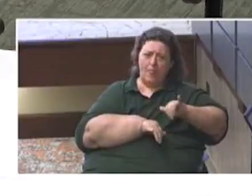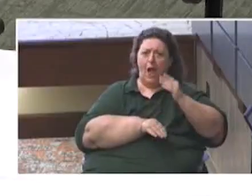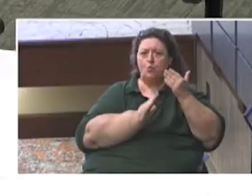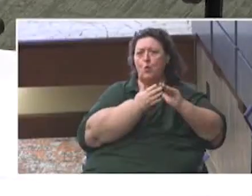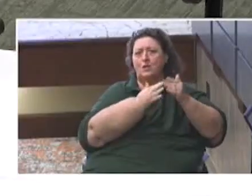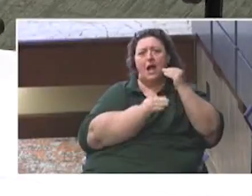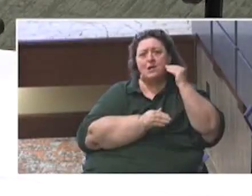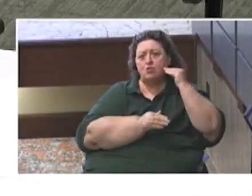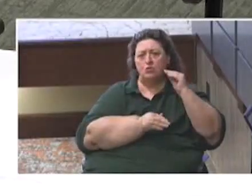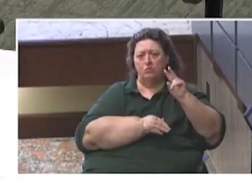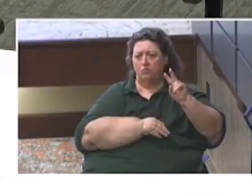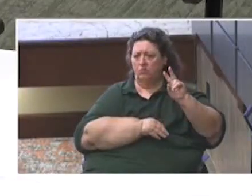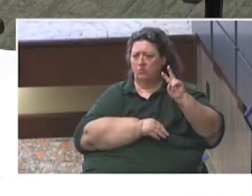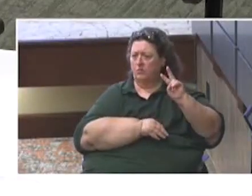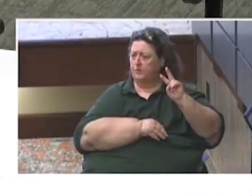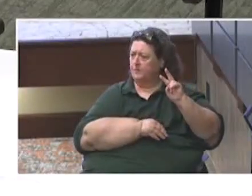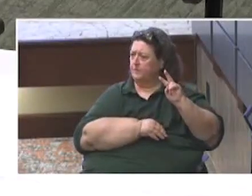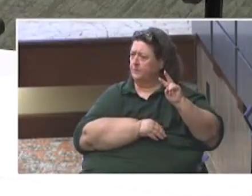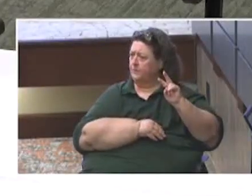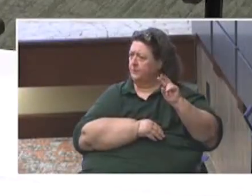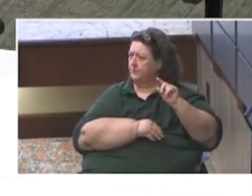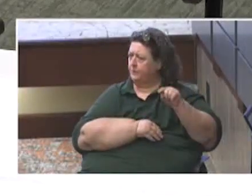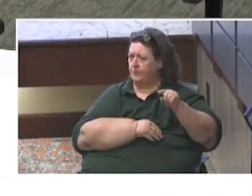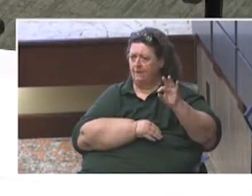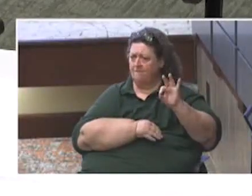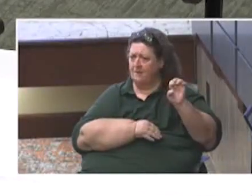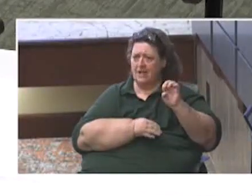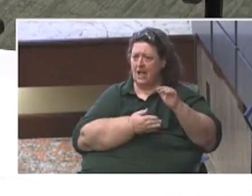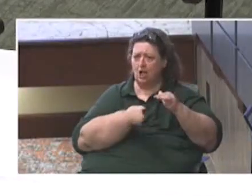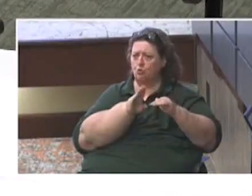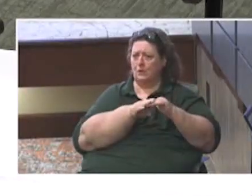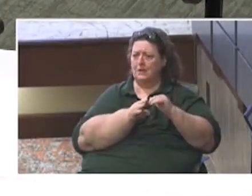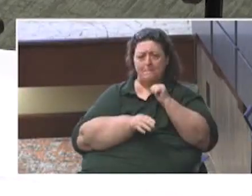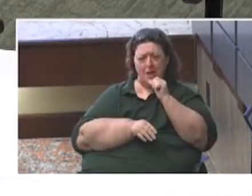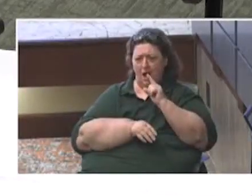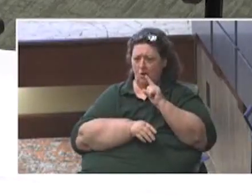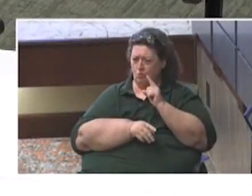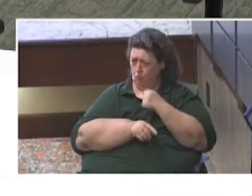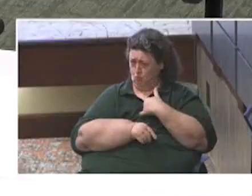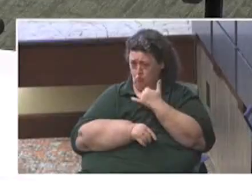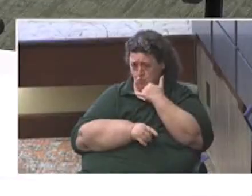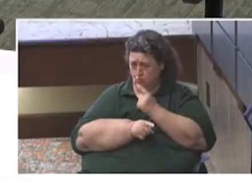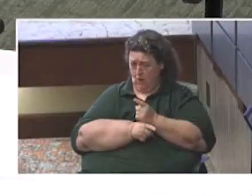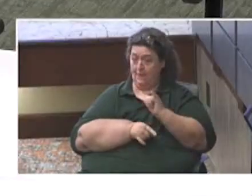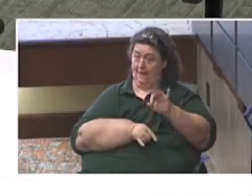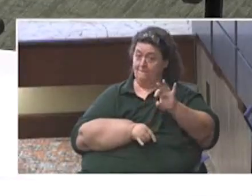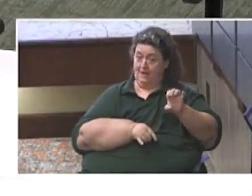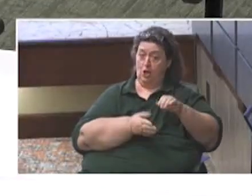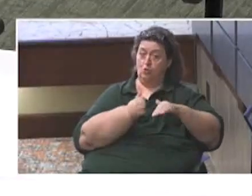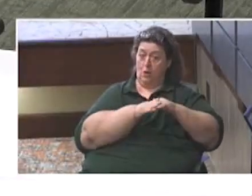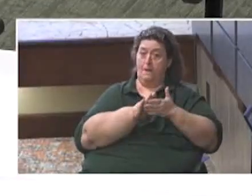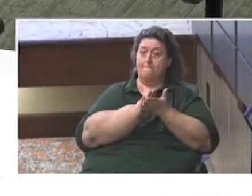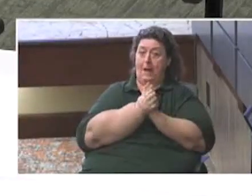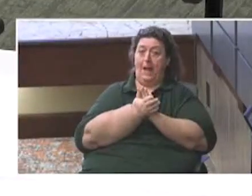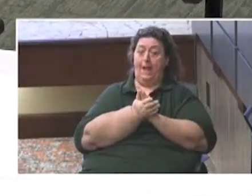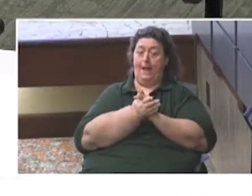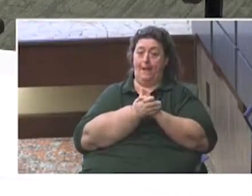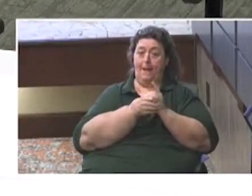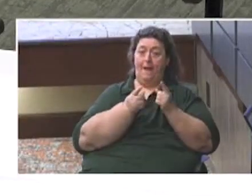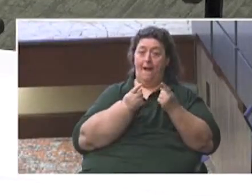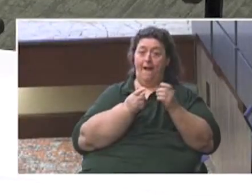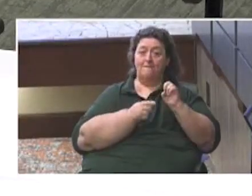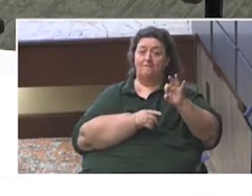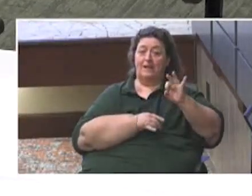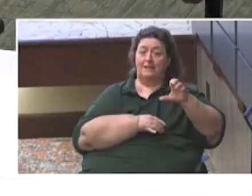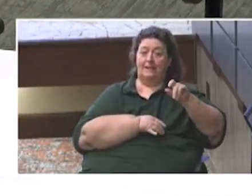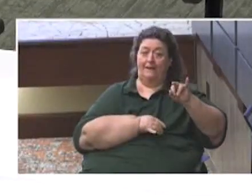it was a $2 per month fee increase. Yeah, so I was thinking. If I'm not mistaken. And so because that fee increase became effective on